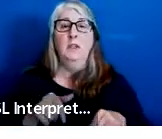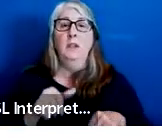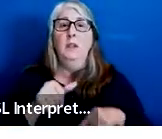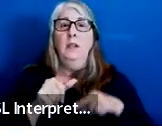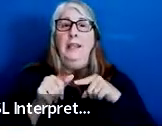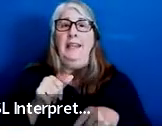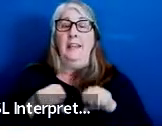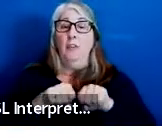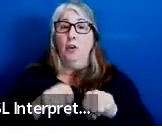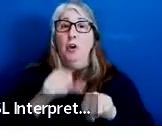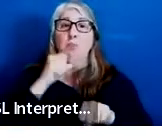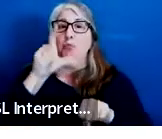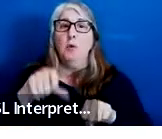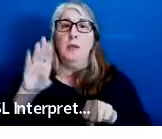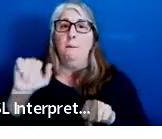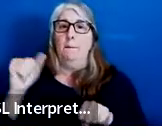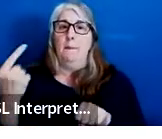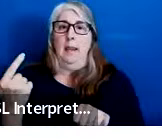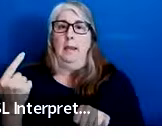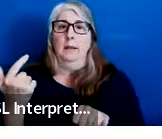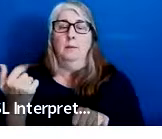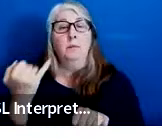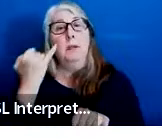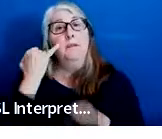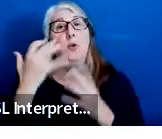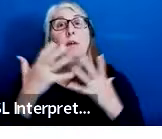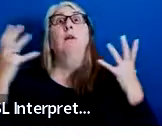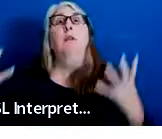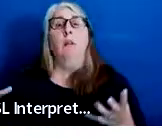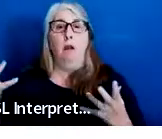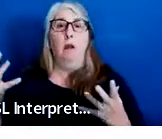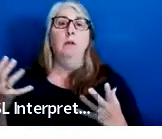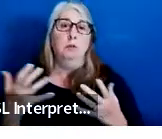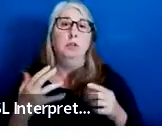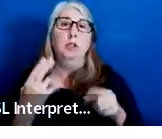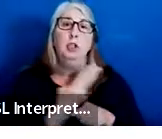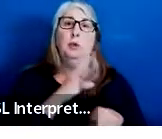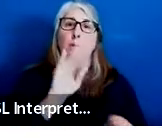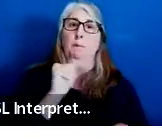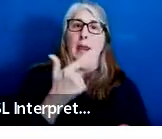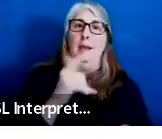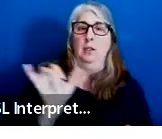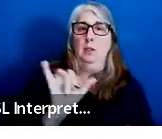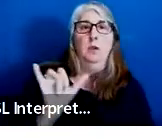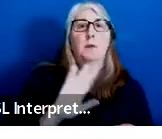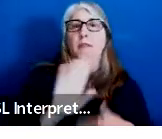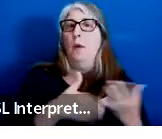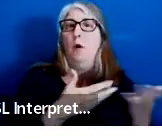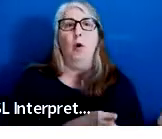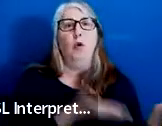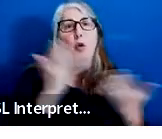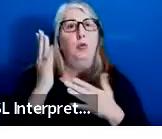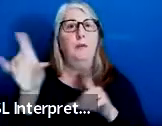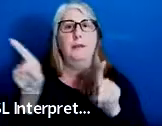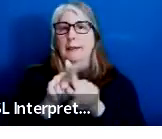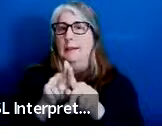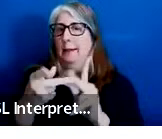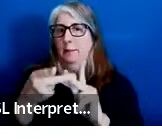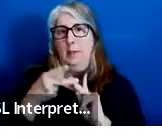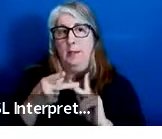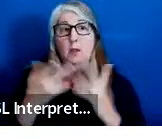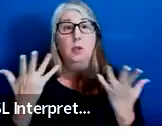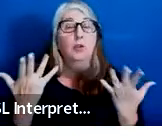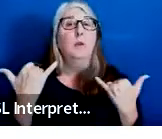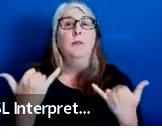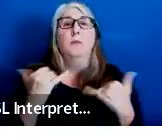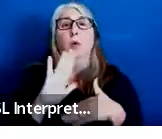your carts. Of course, if you have more than that, you can put out bags as well. But no, they all end up at the same spot. And in fact, at this point, all